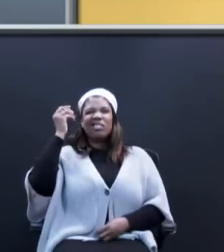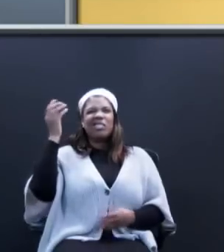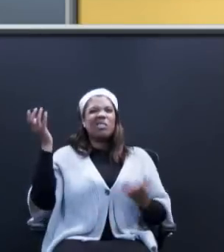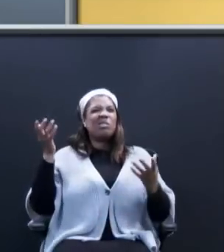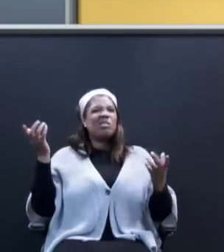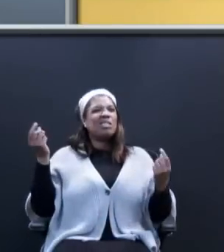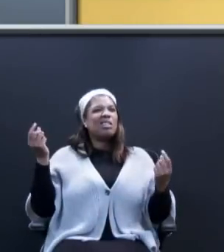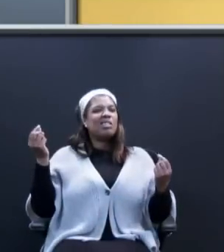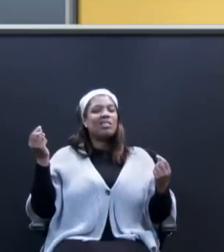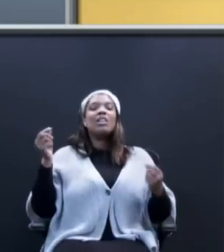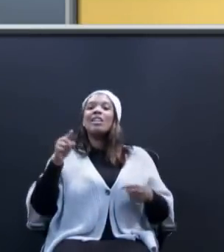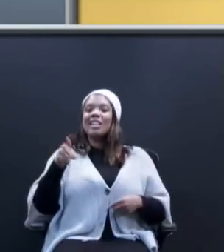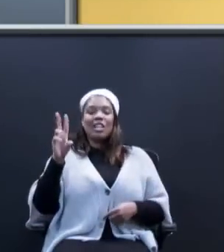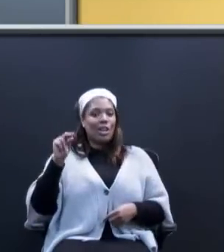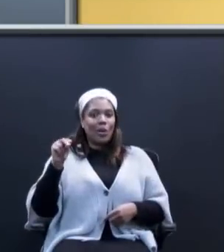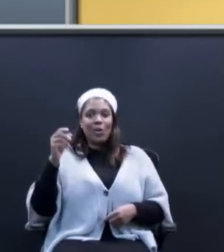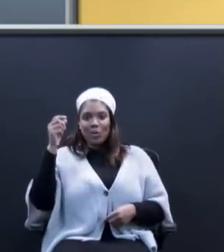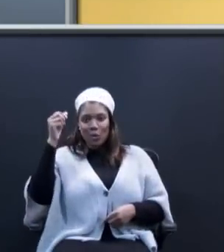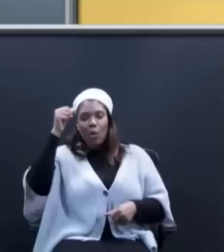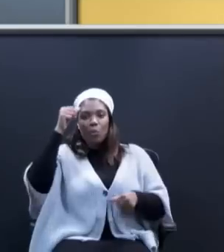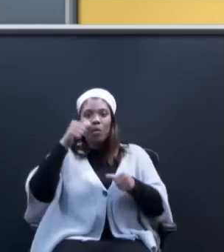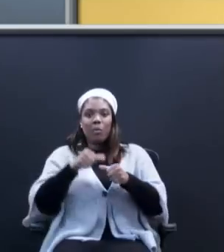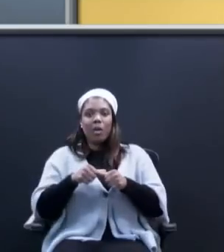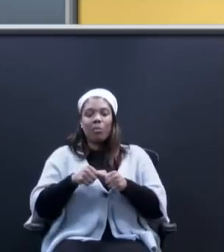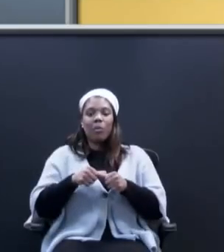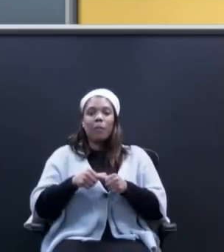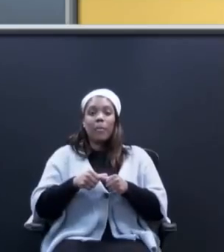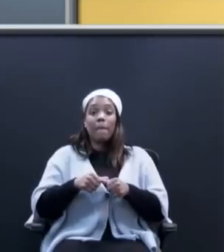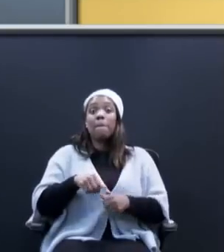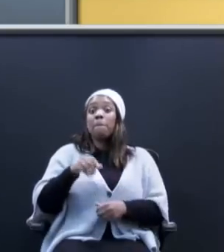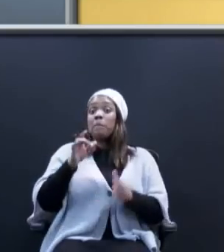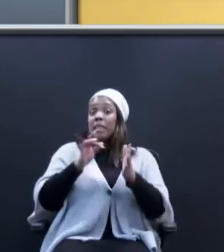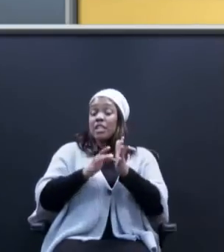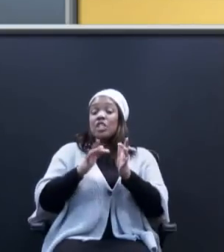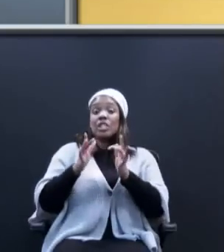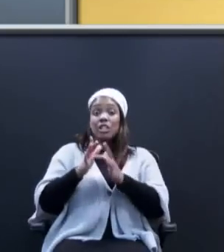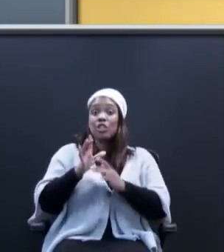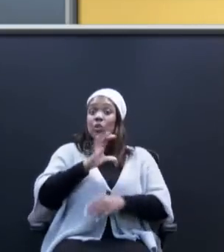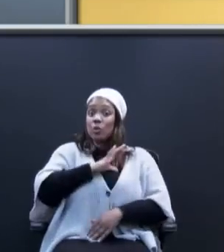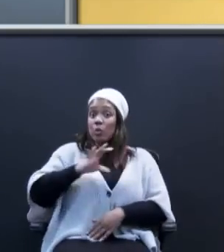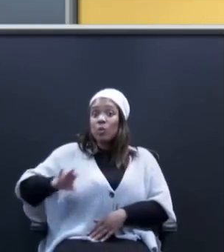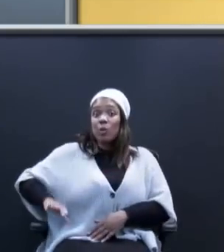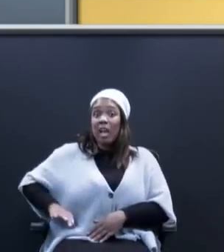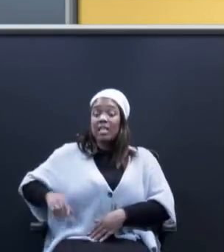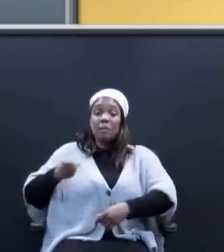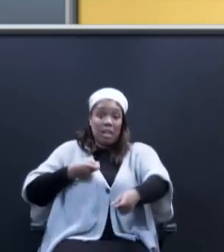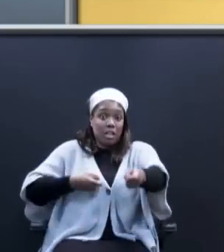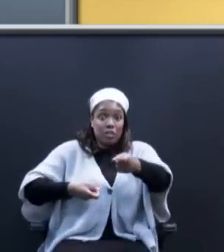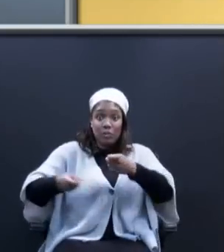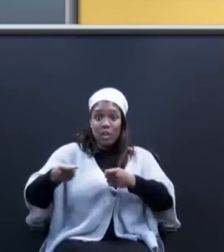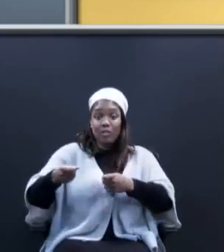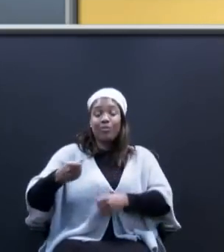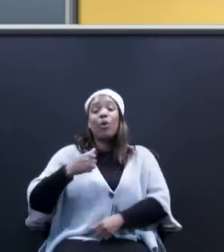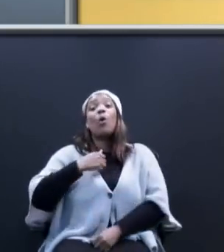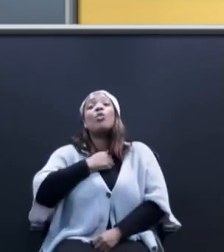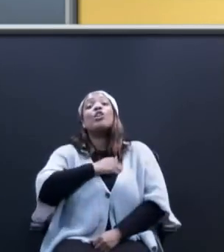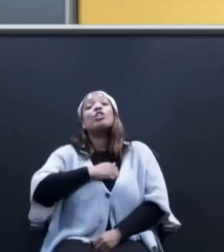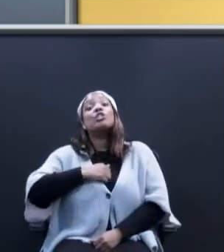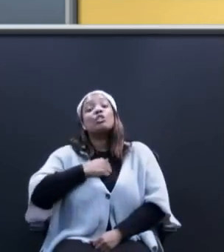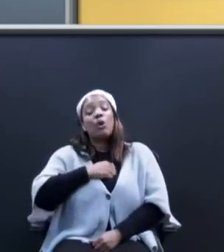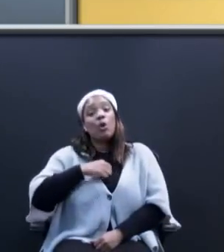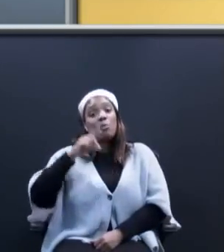So now, Jesus Christ have made the atonement for us. All that